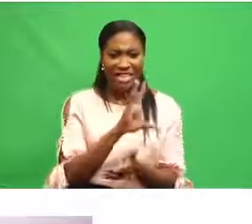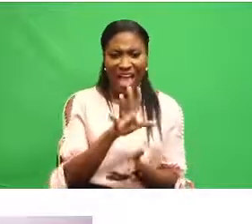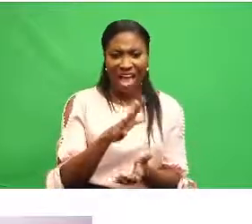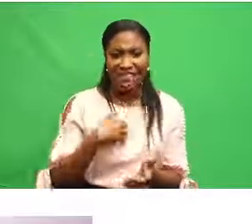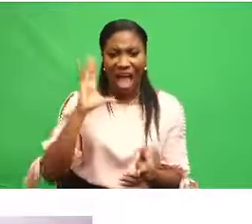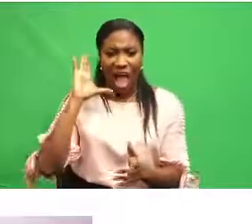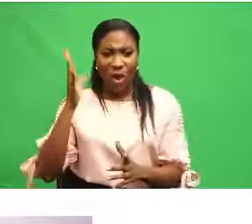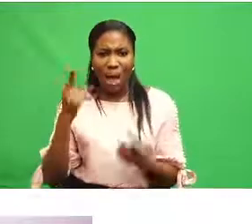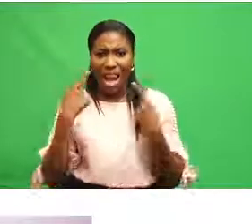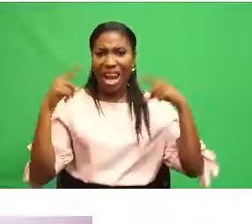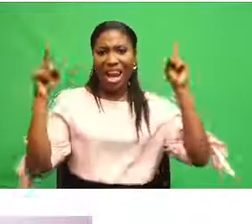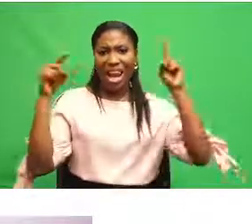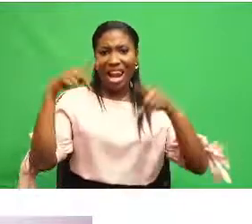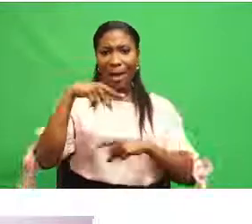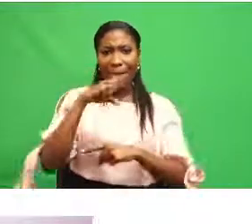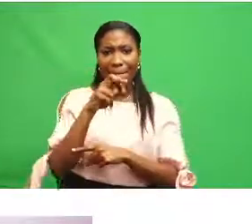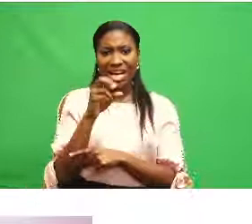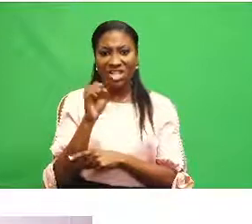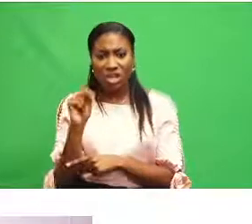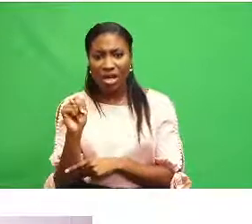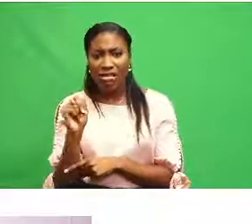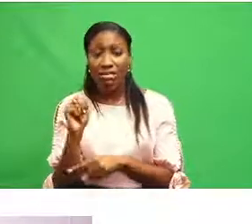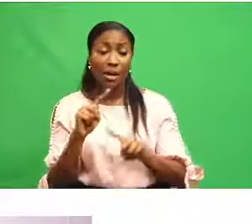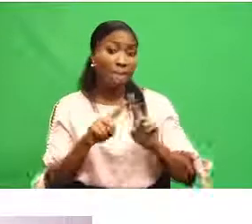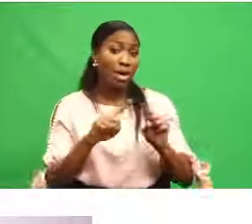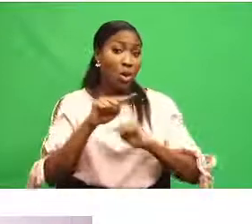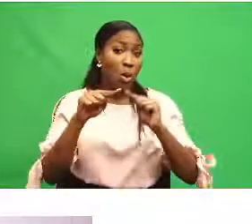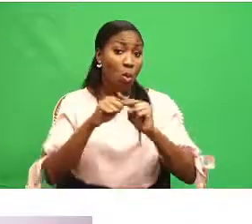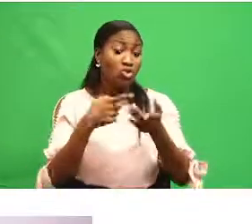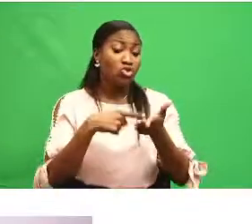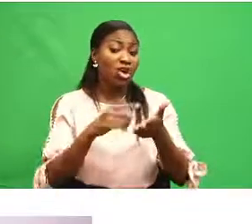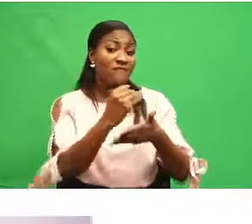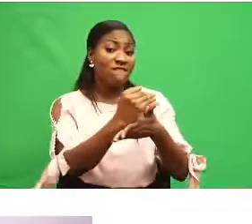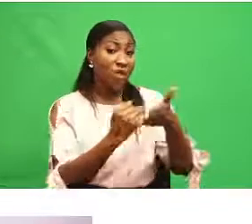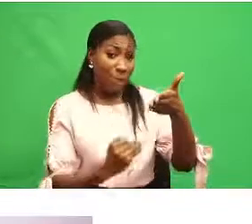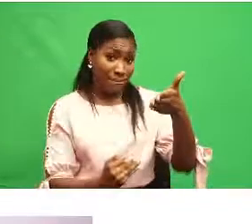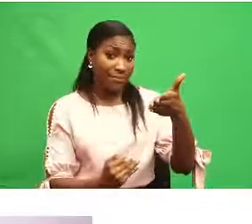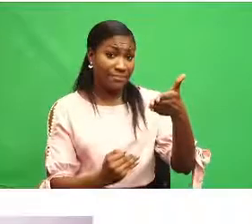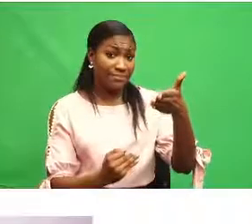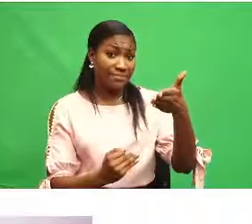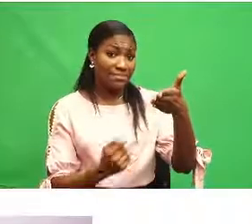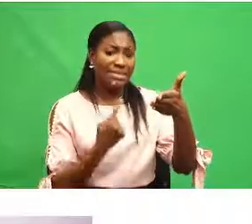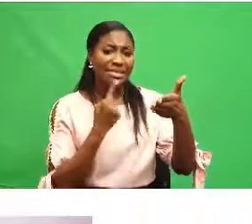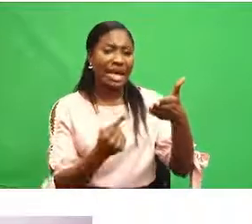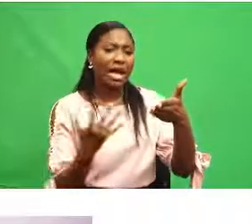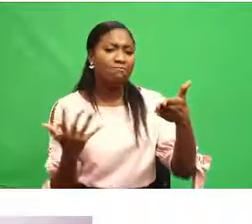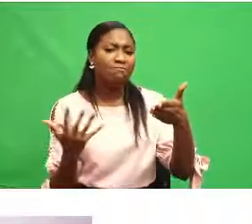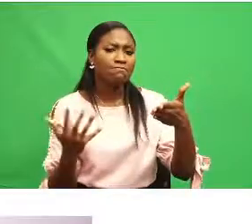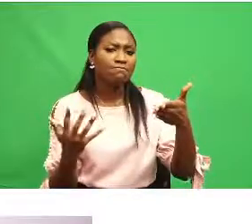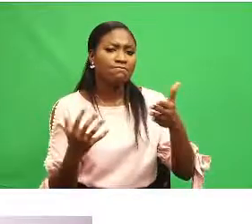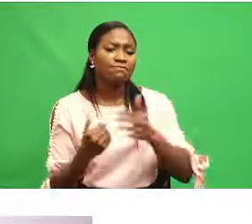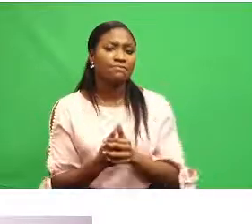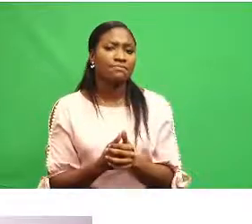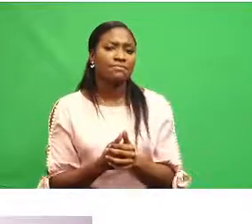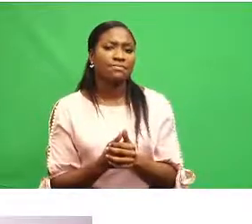pension. Yes. But even if you look at our application form, right, it tells you